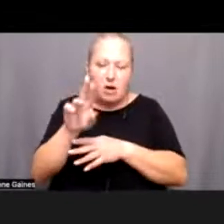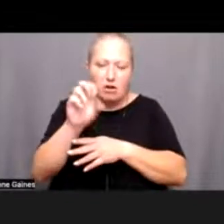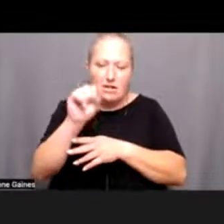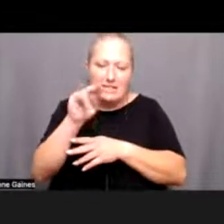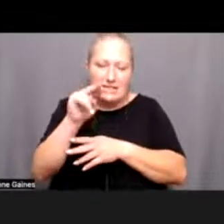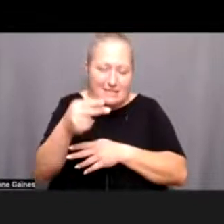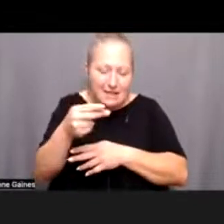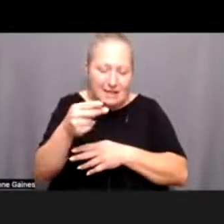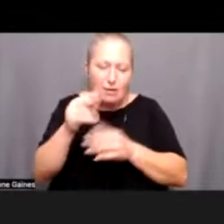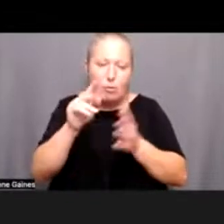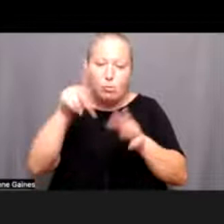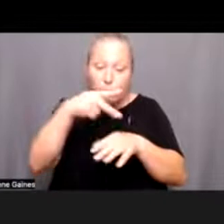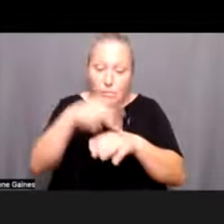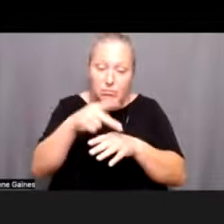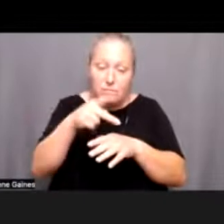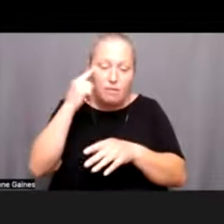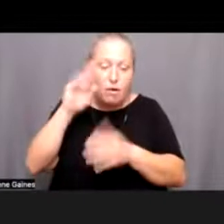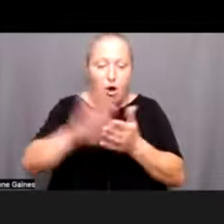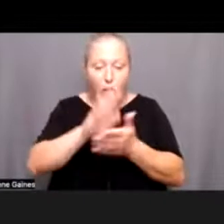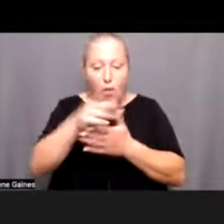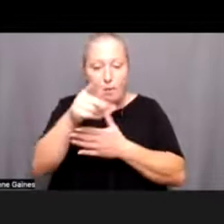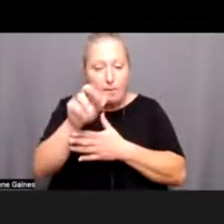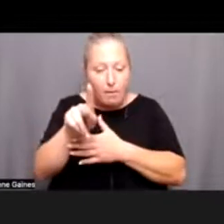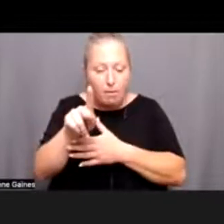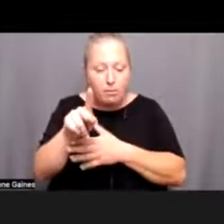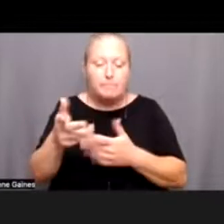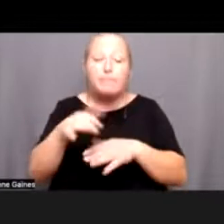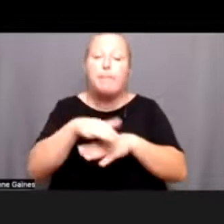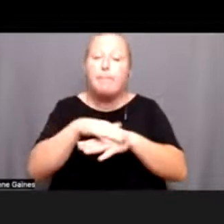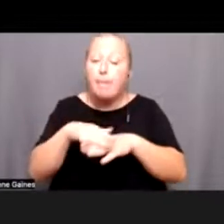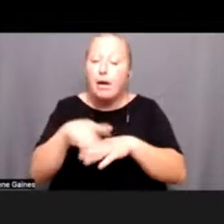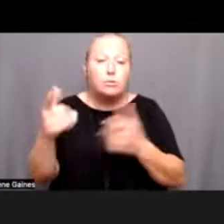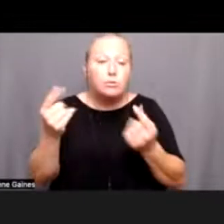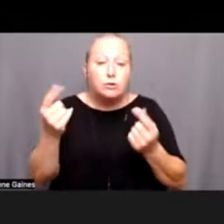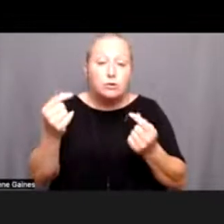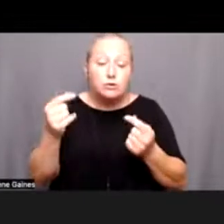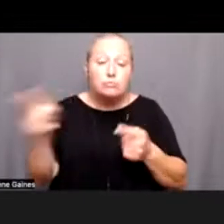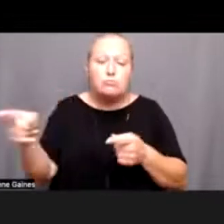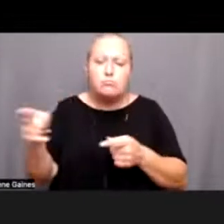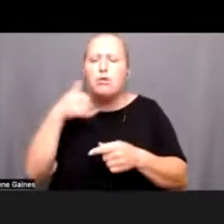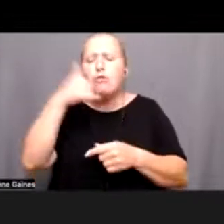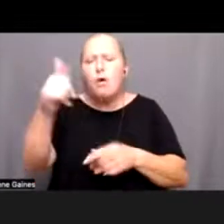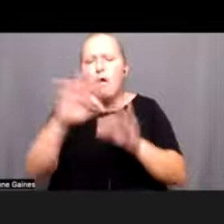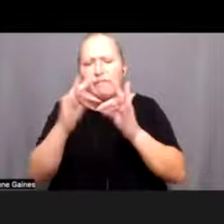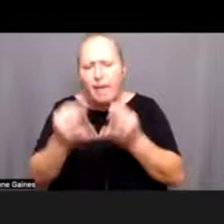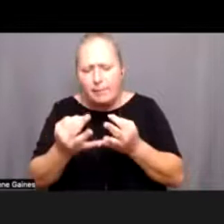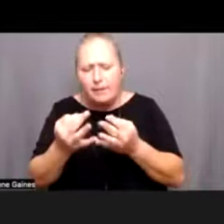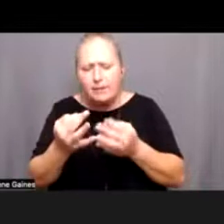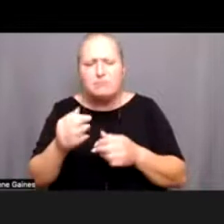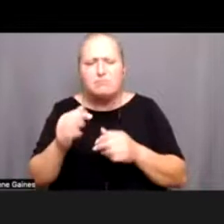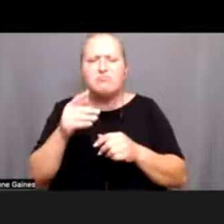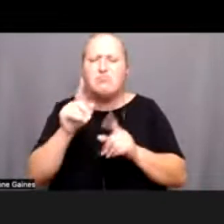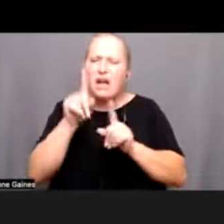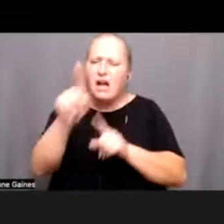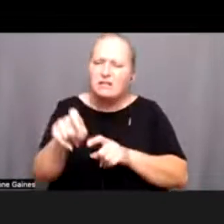principal of College Park. And basically what they do is they pick up the phone and they call families and they say, how can we